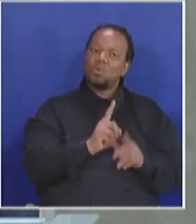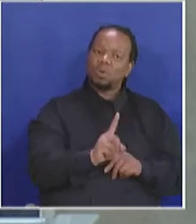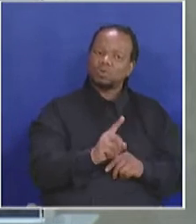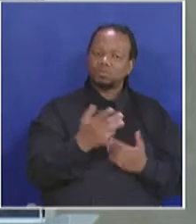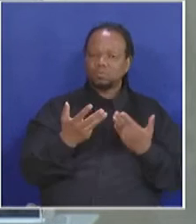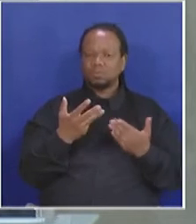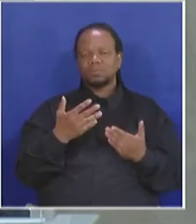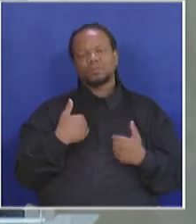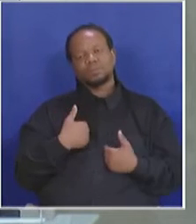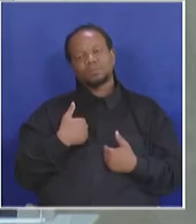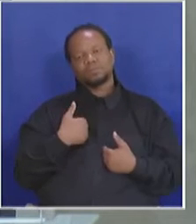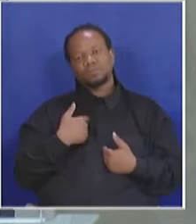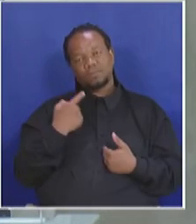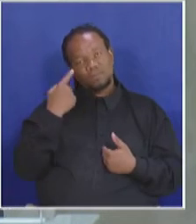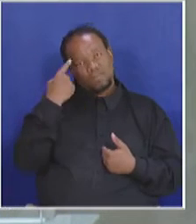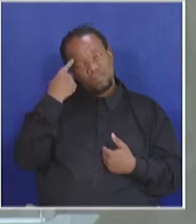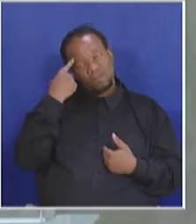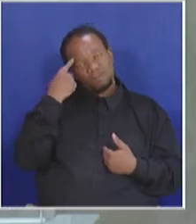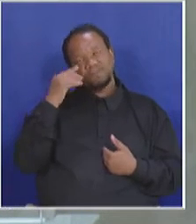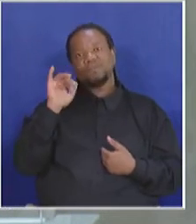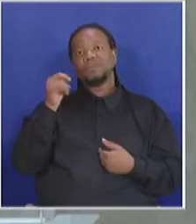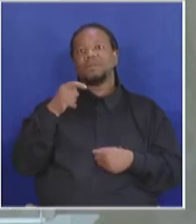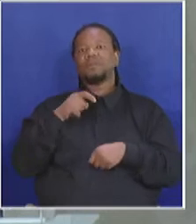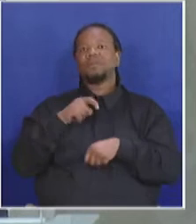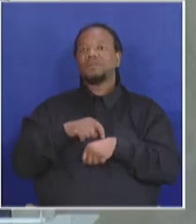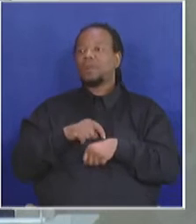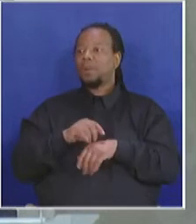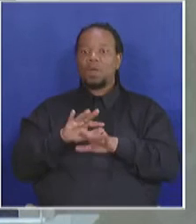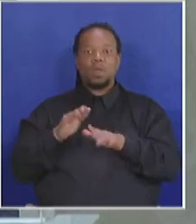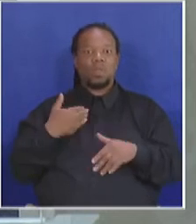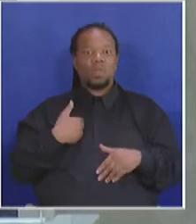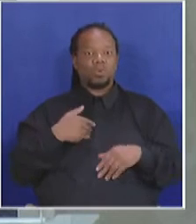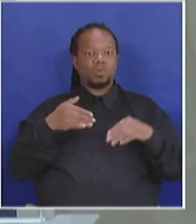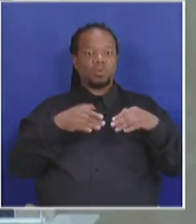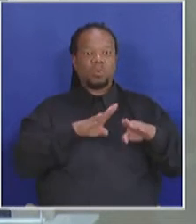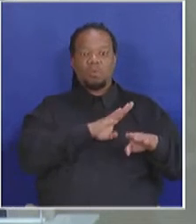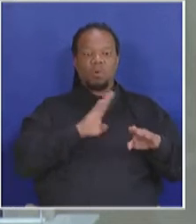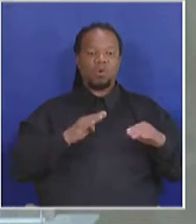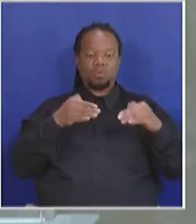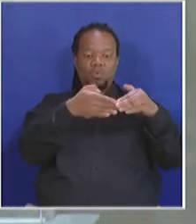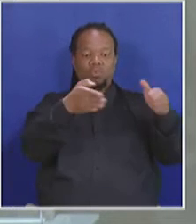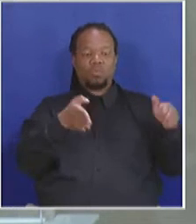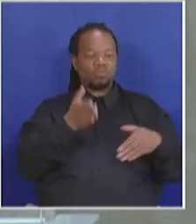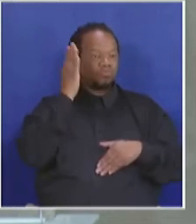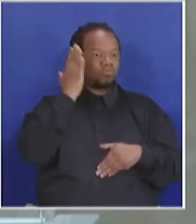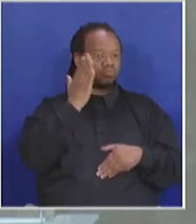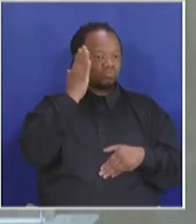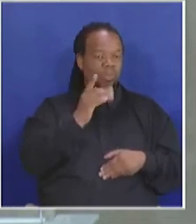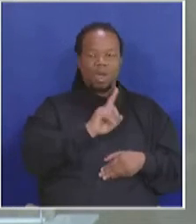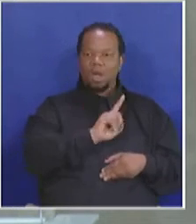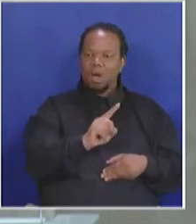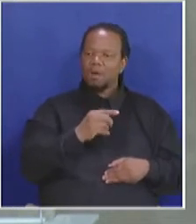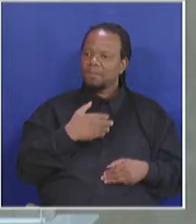should be spent for presentations in boardrooms and more time must be spent on actual oversight on the